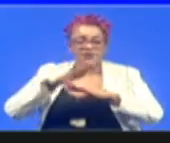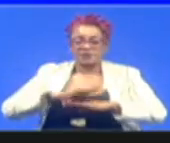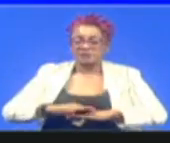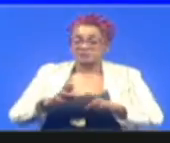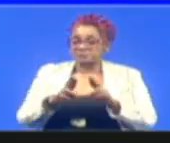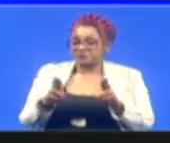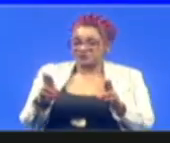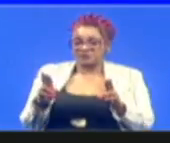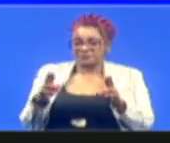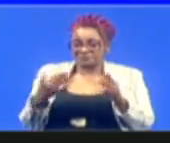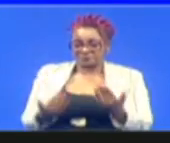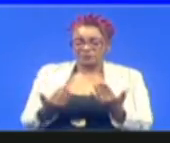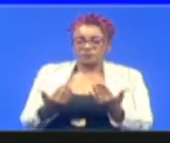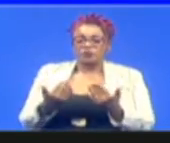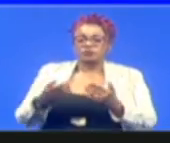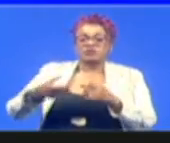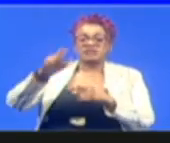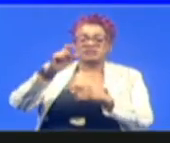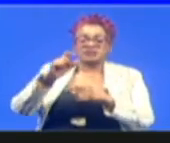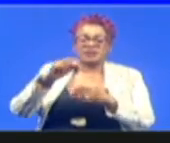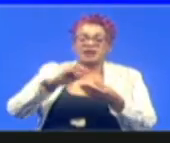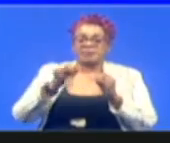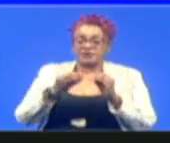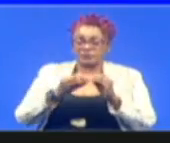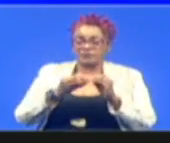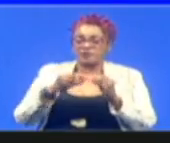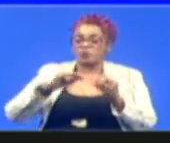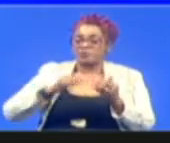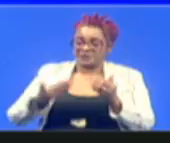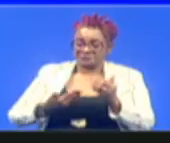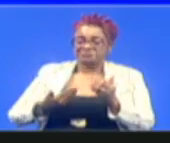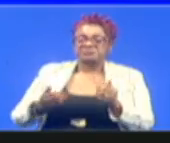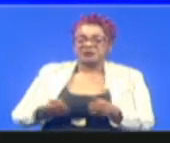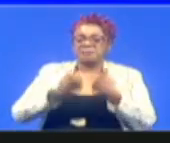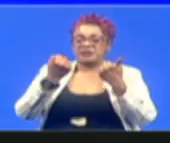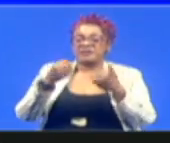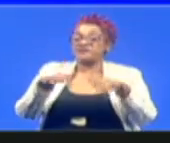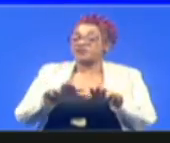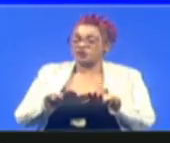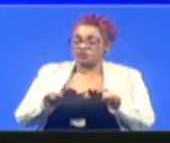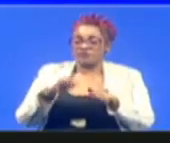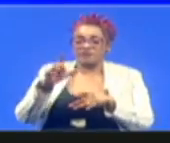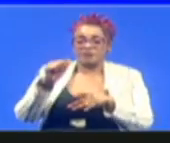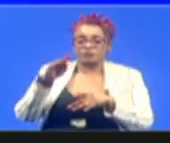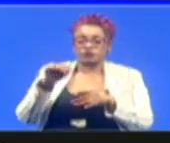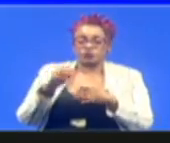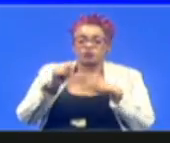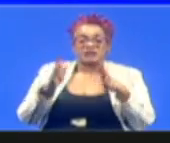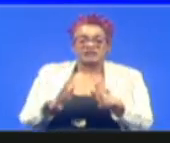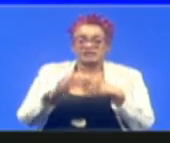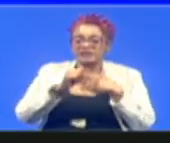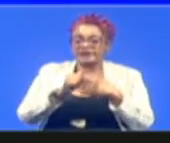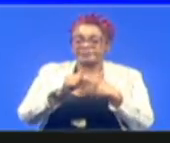Calls to increase the number of women in leadership also came up at the funeral of the late Bomet Governor Joyce Laboso. Leaders present, led by